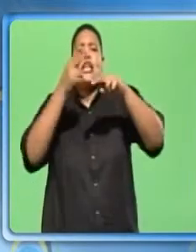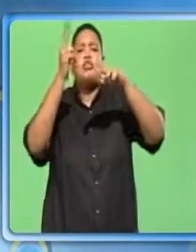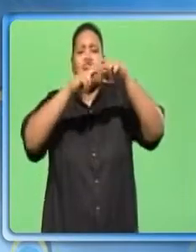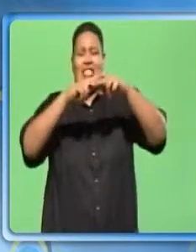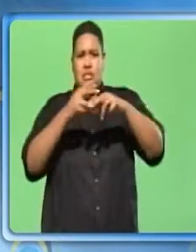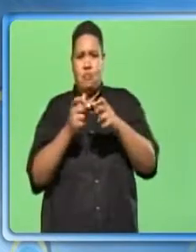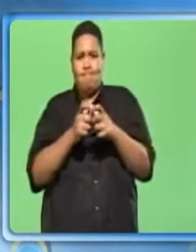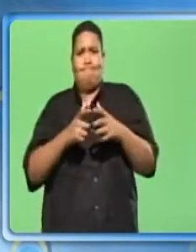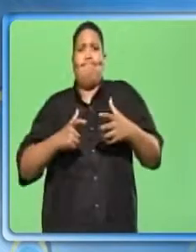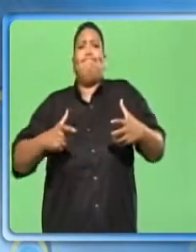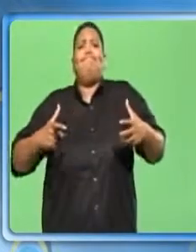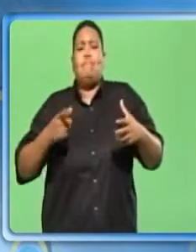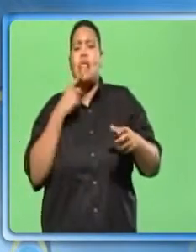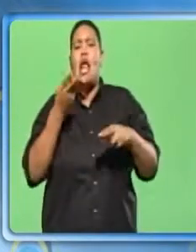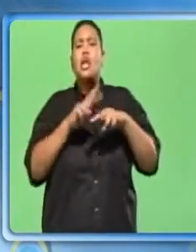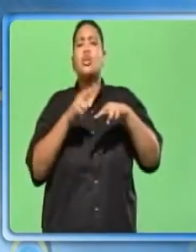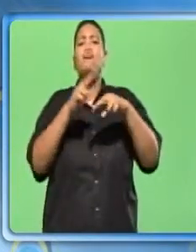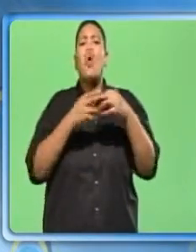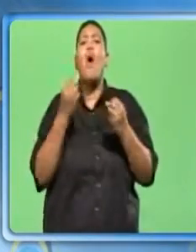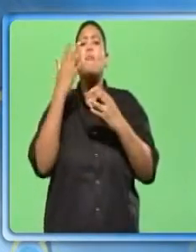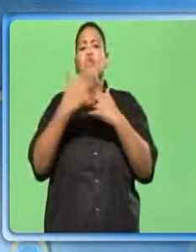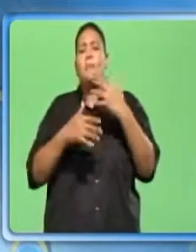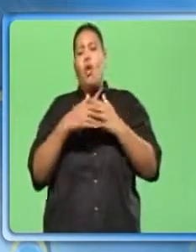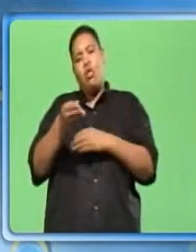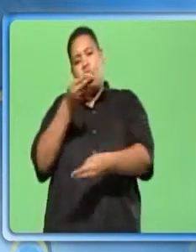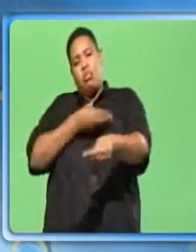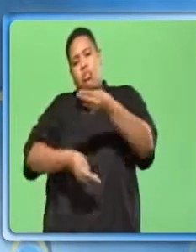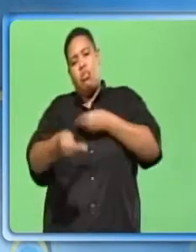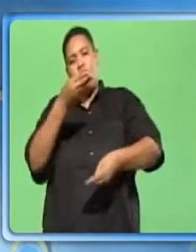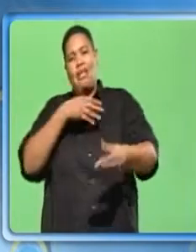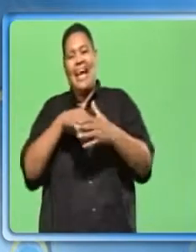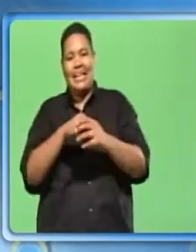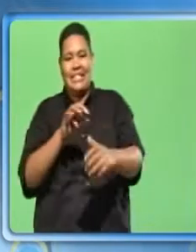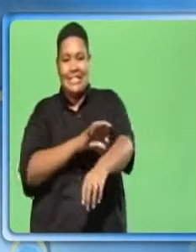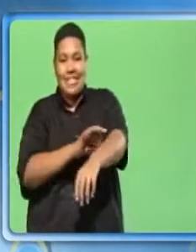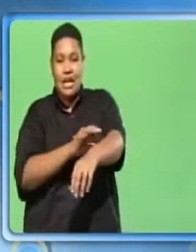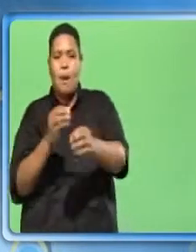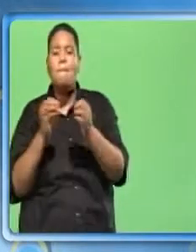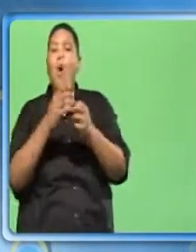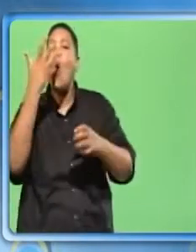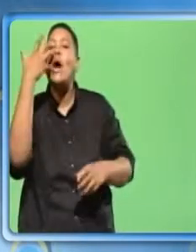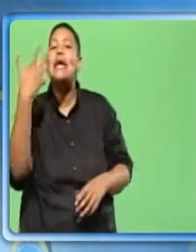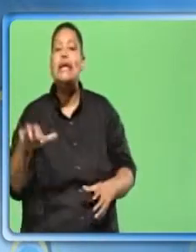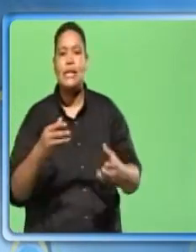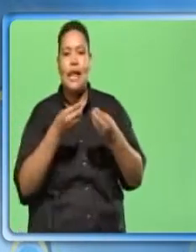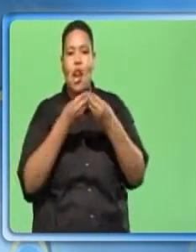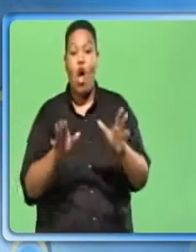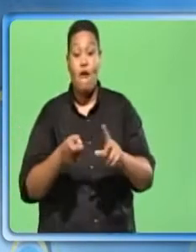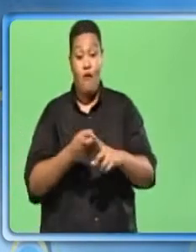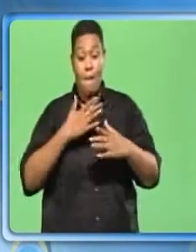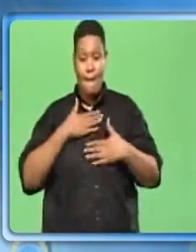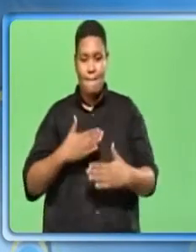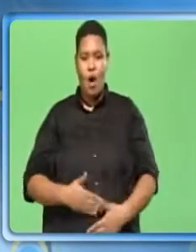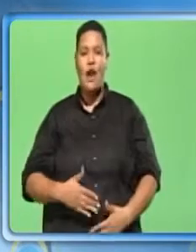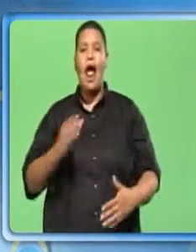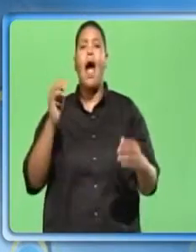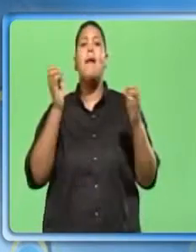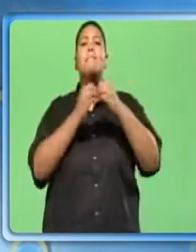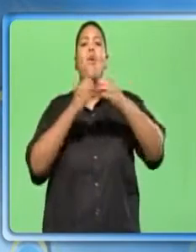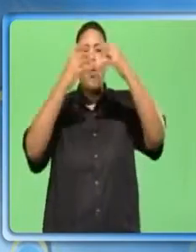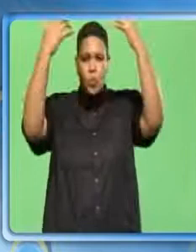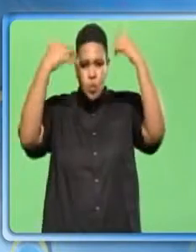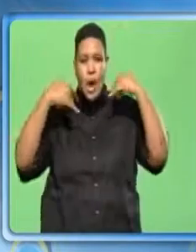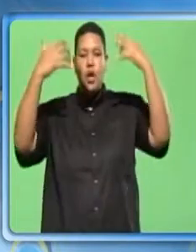This increases the amount of blood near the surface of the skin. More heat is lost from the body and more sweat